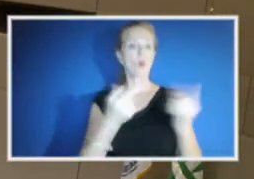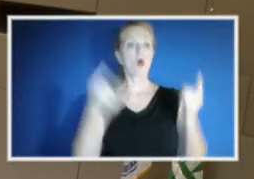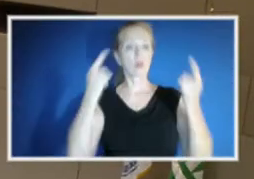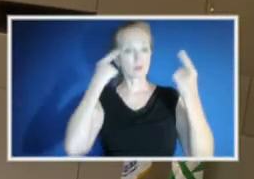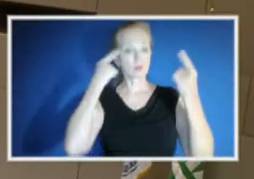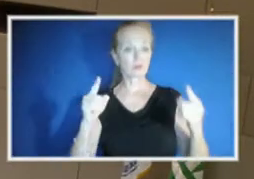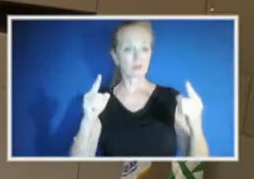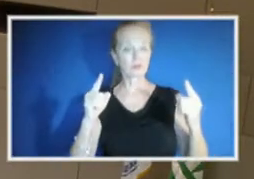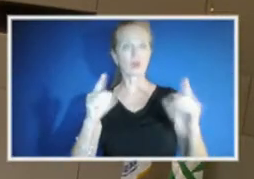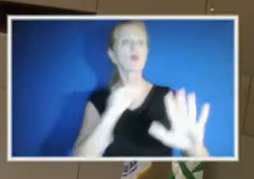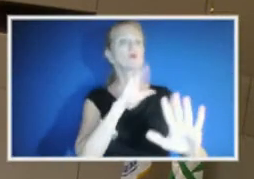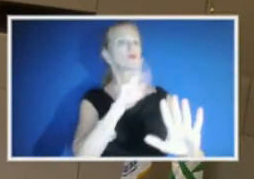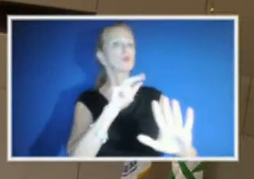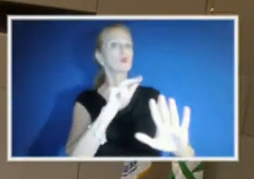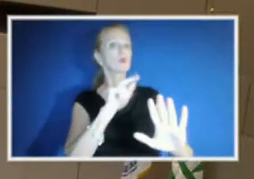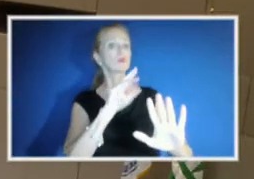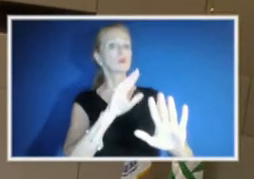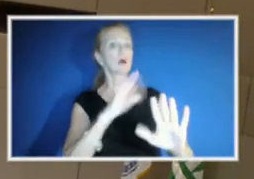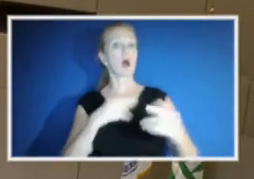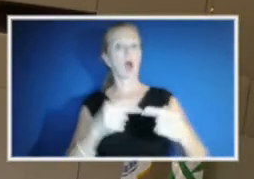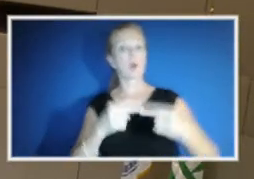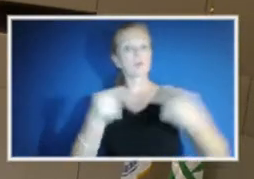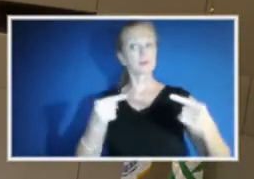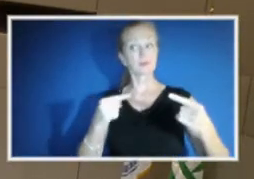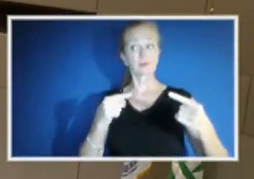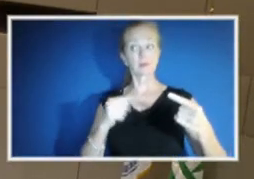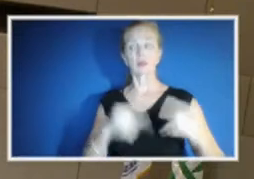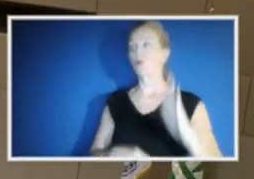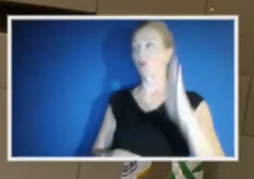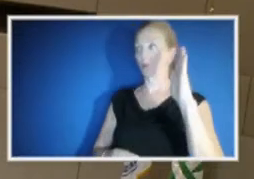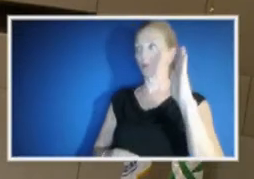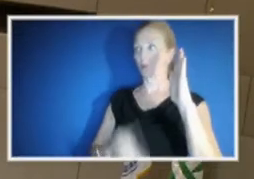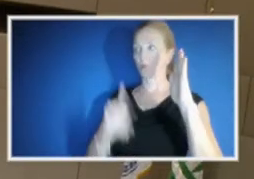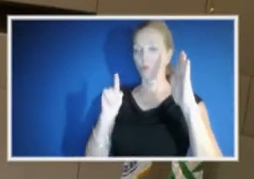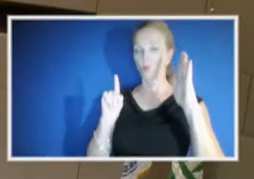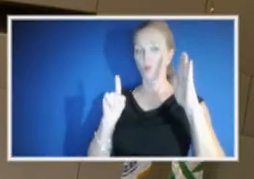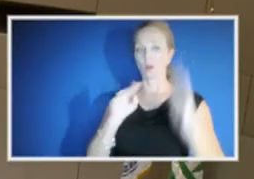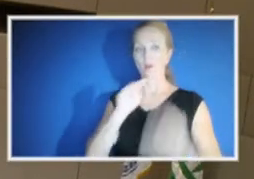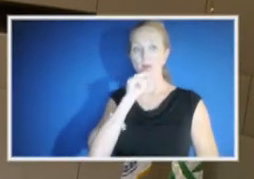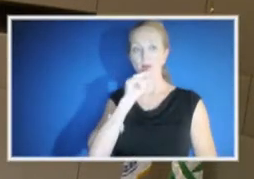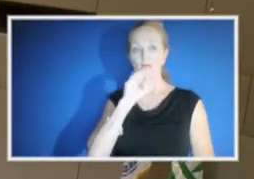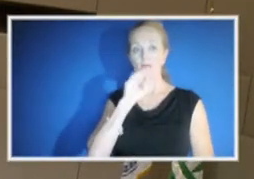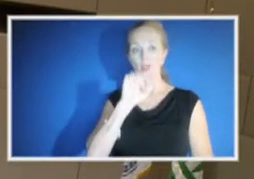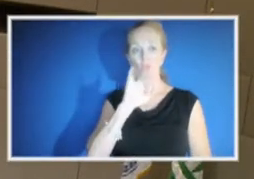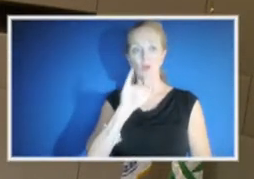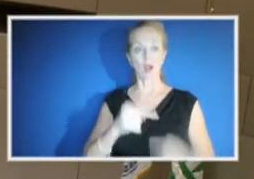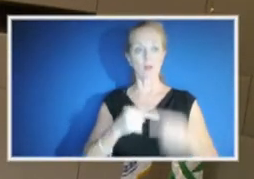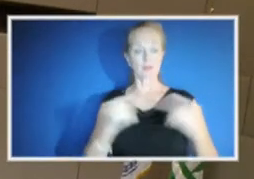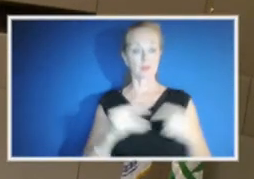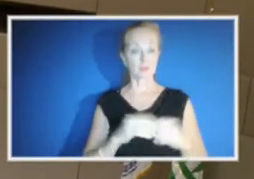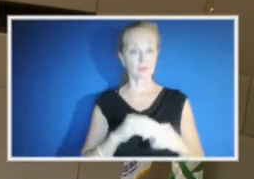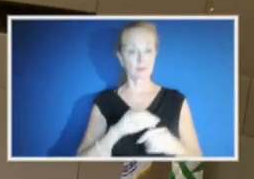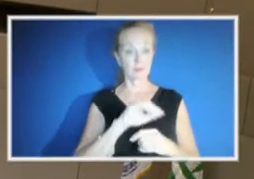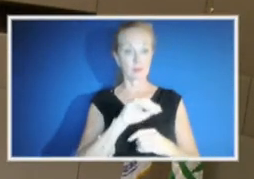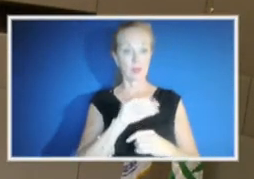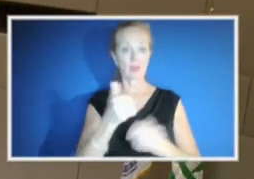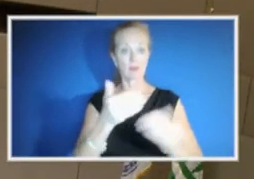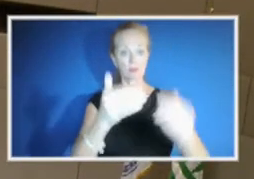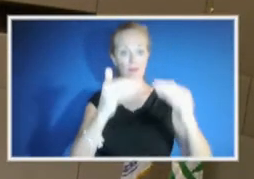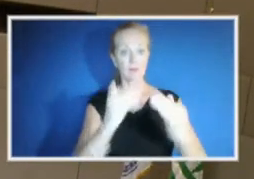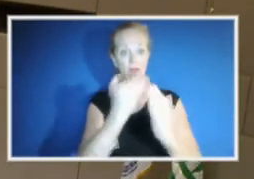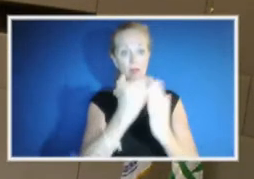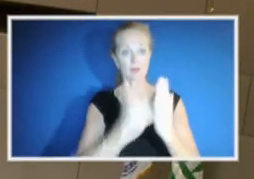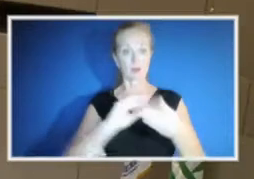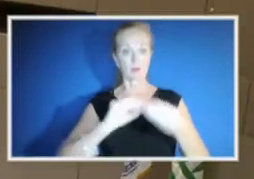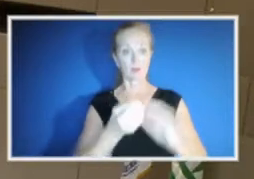no, it's not. And any opposition? We have one, Mr. Bakari, in opposition. The next item is agenda item number